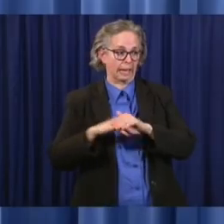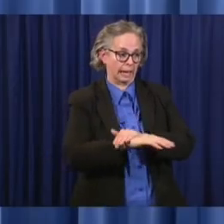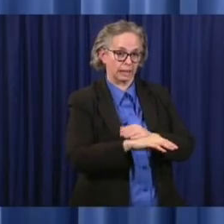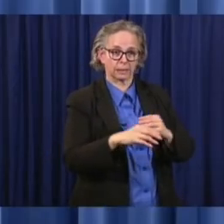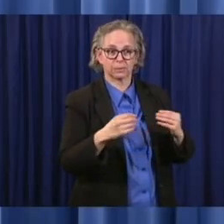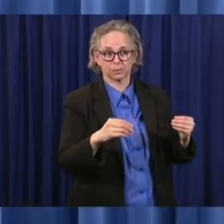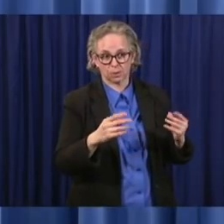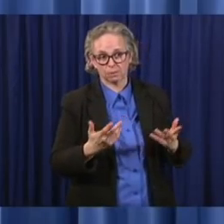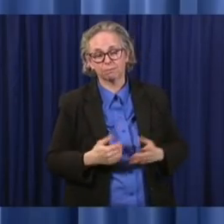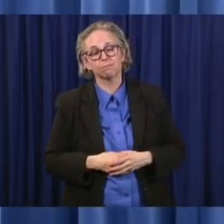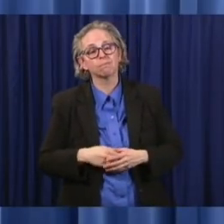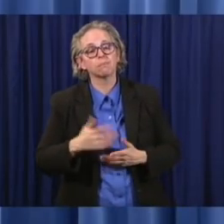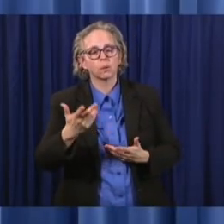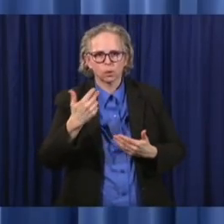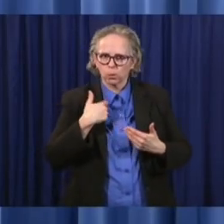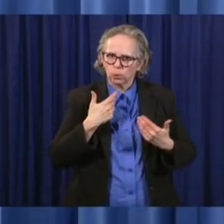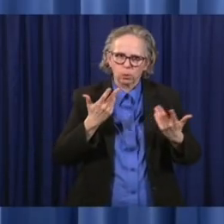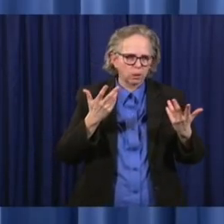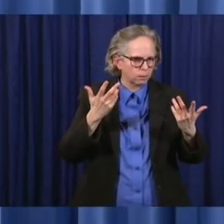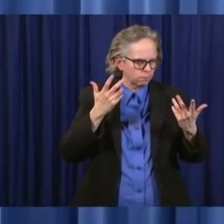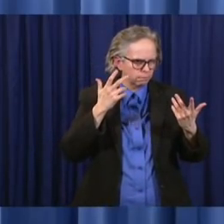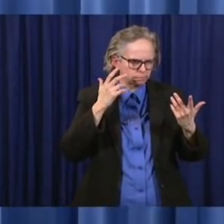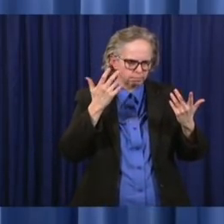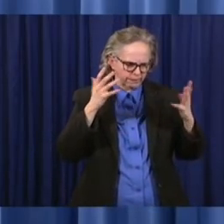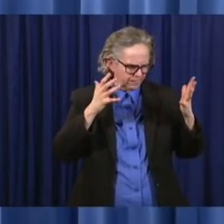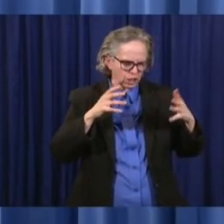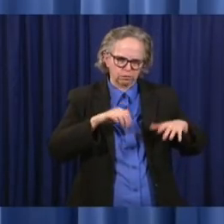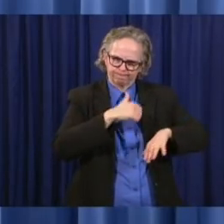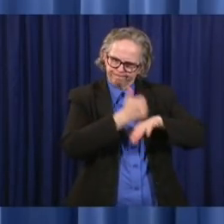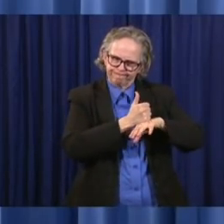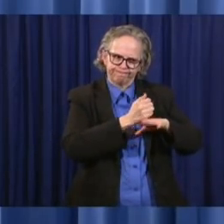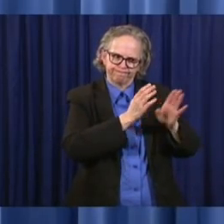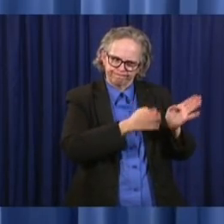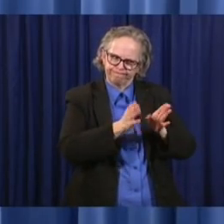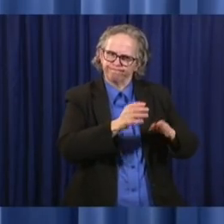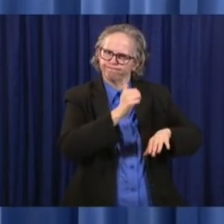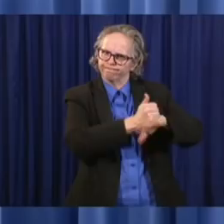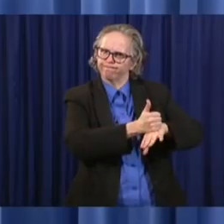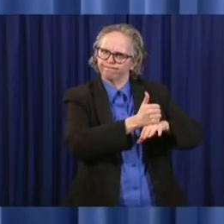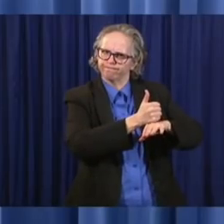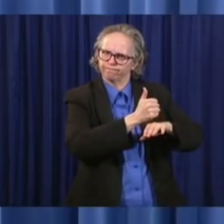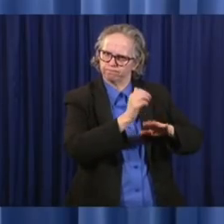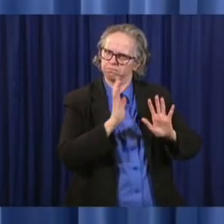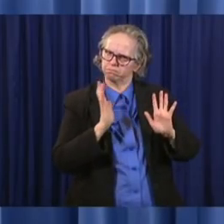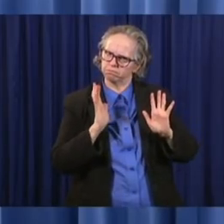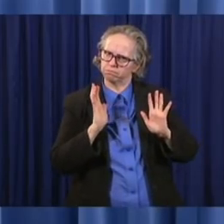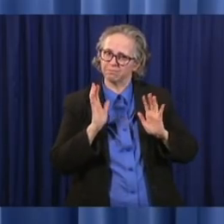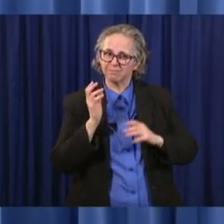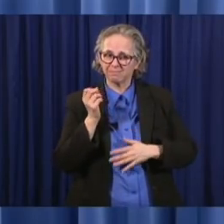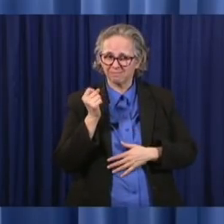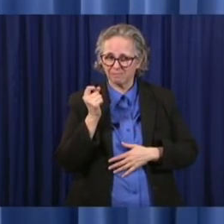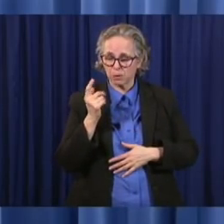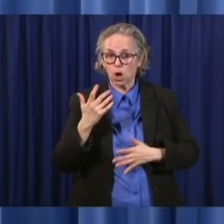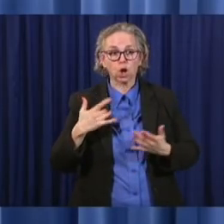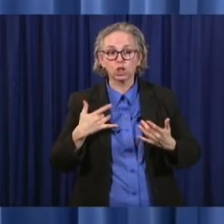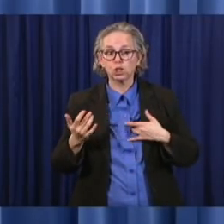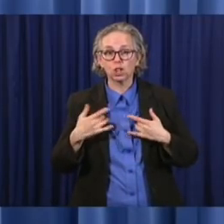What I have a bigger concern about, frankly, is what we do the other 16 hours a